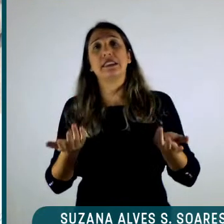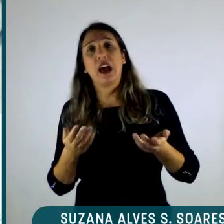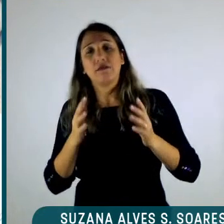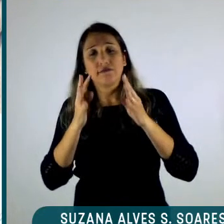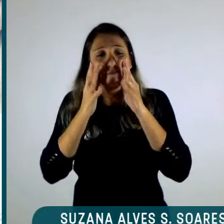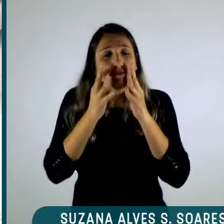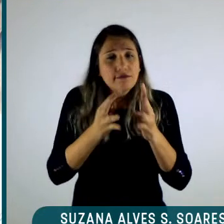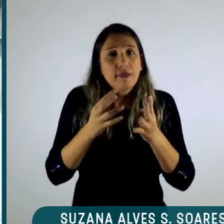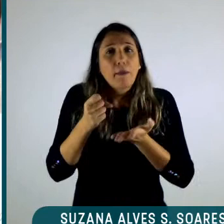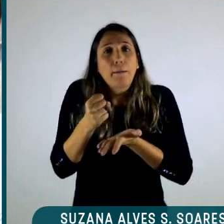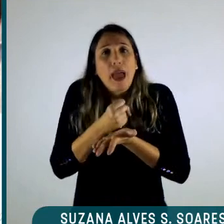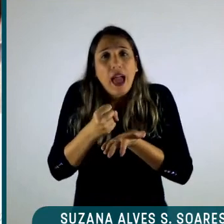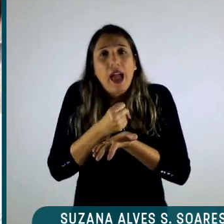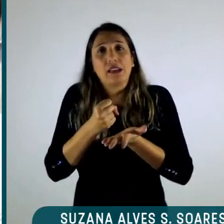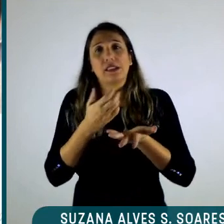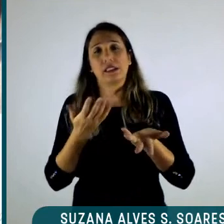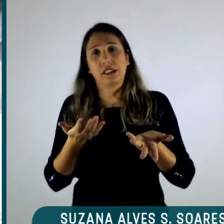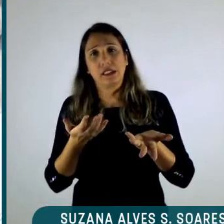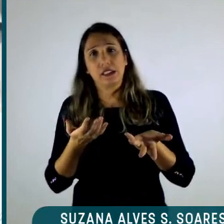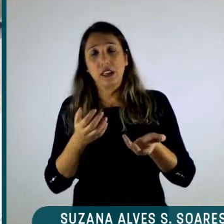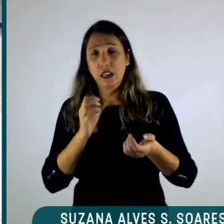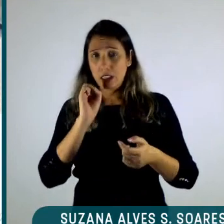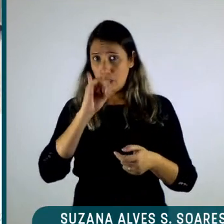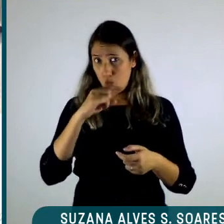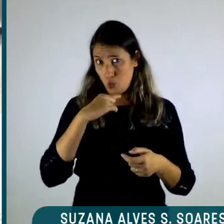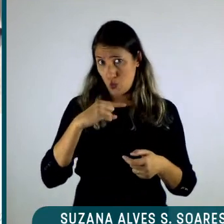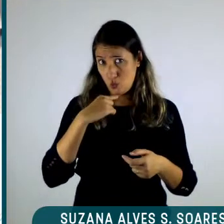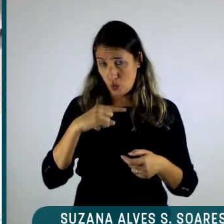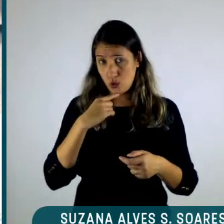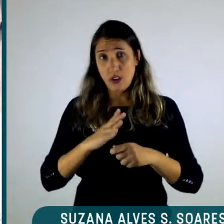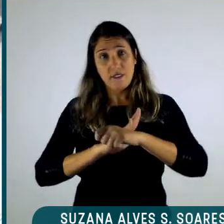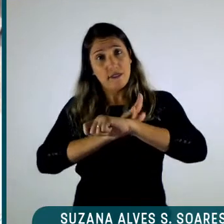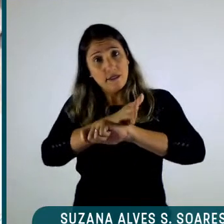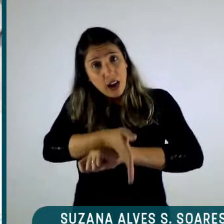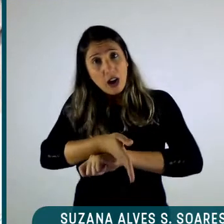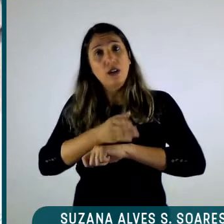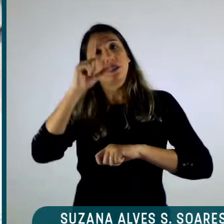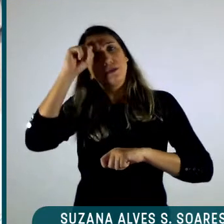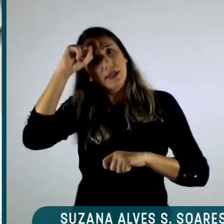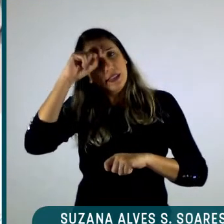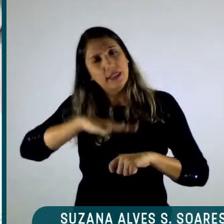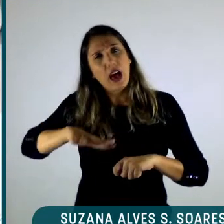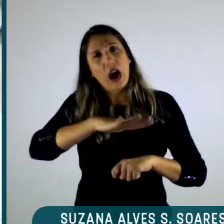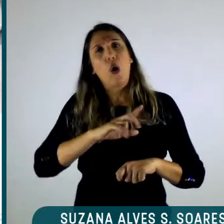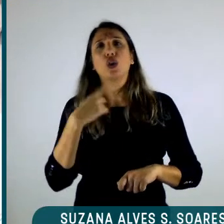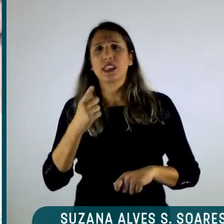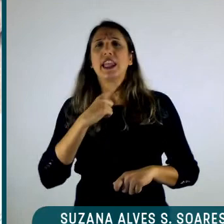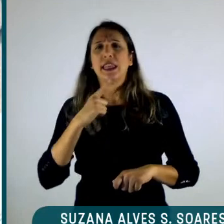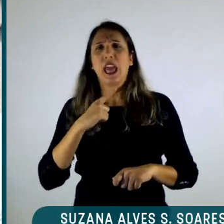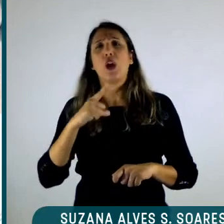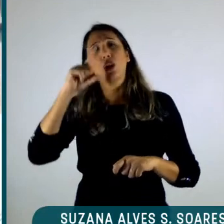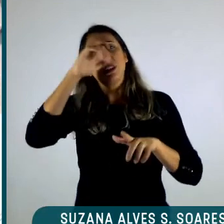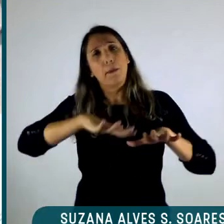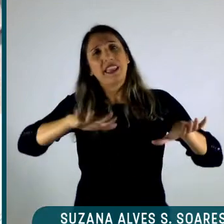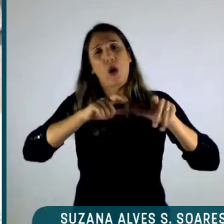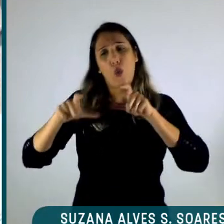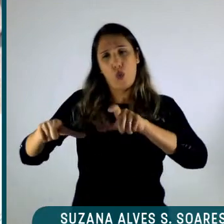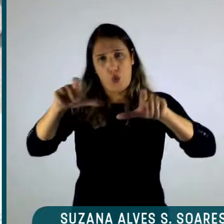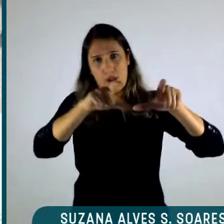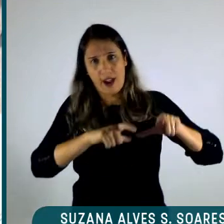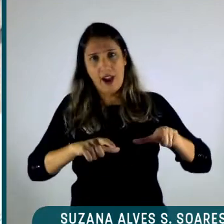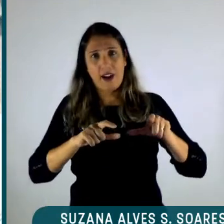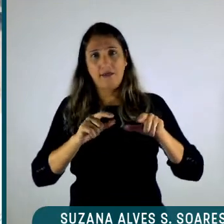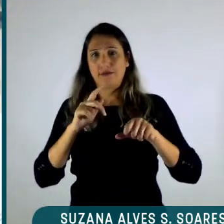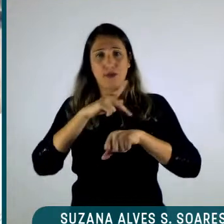another system, for example, a basic service, and when they can't, they go to regional hospitals. We